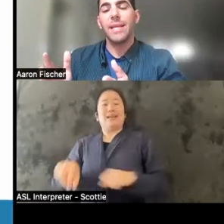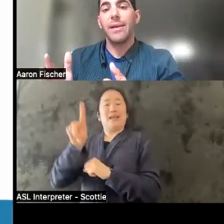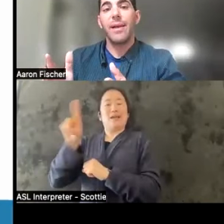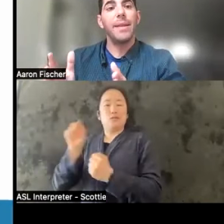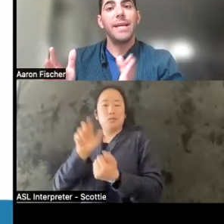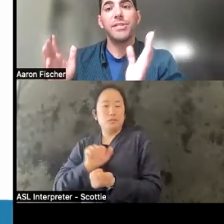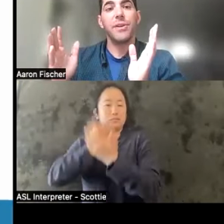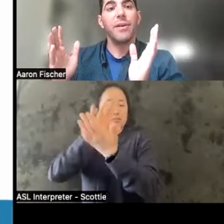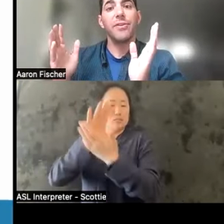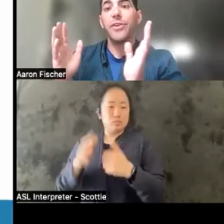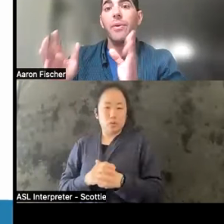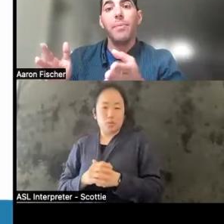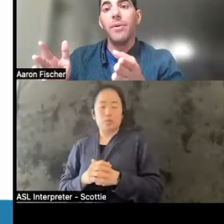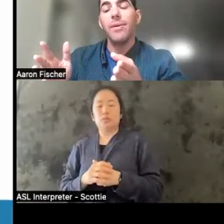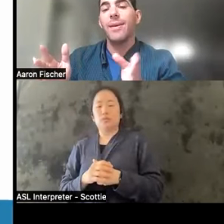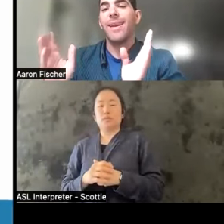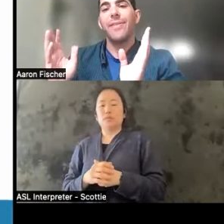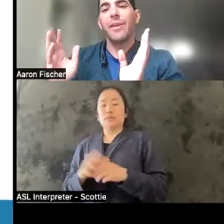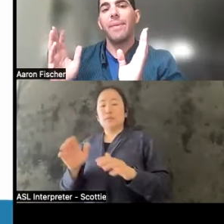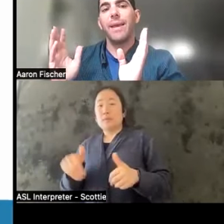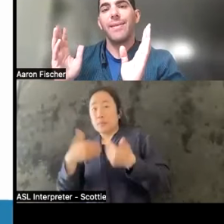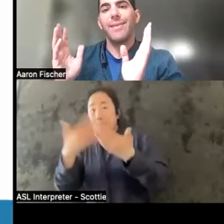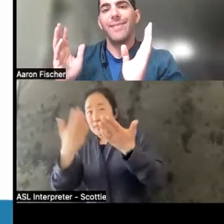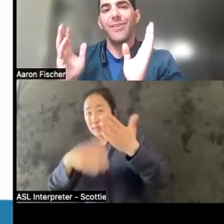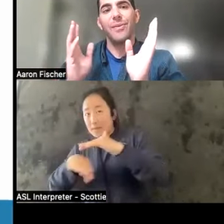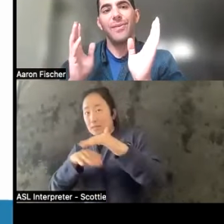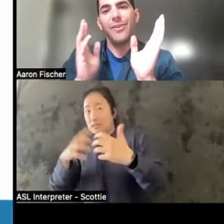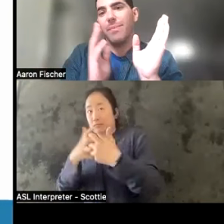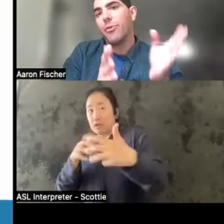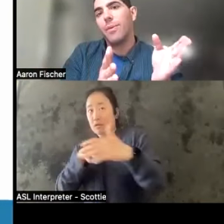these basic accommodations are doable, and they're going to make